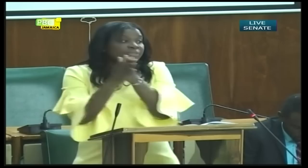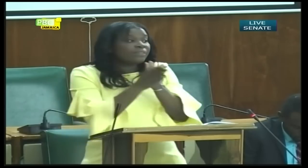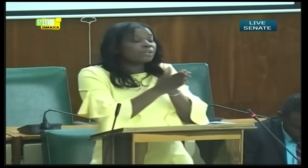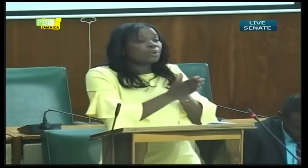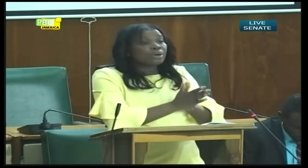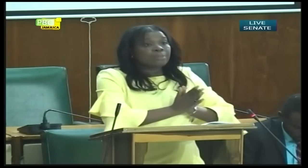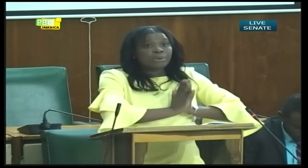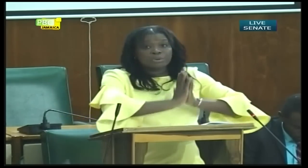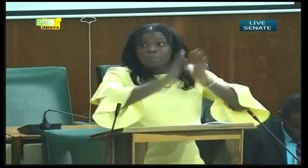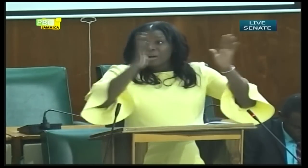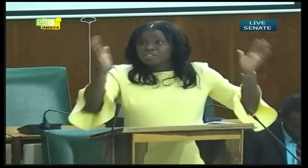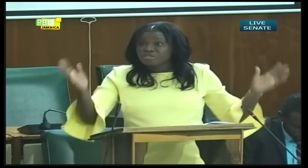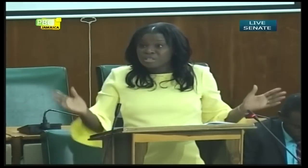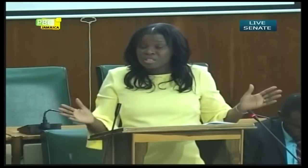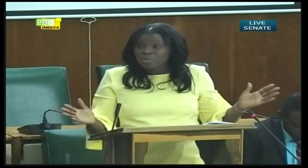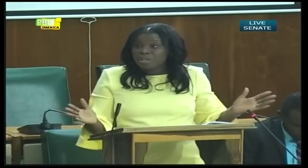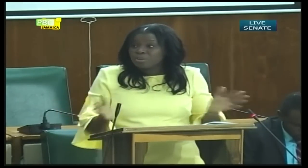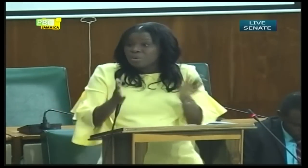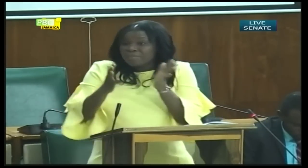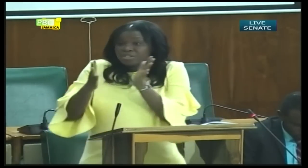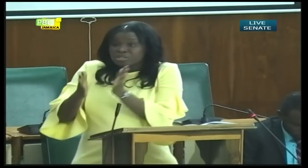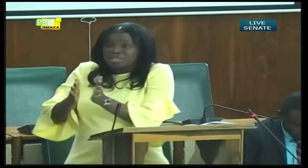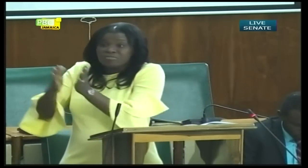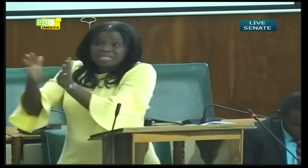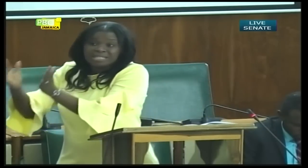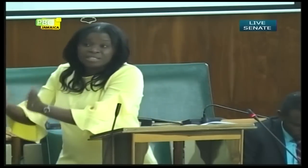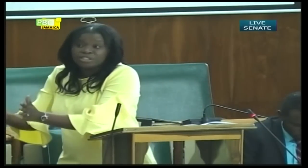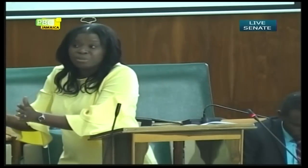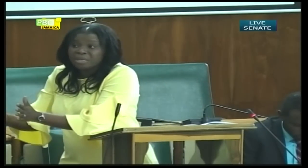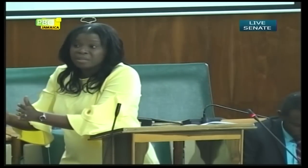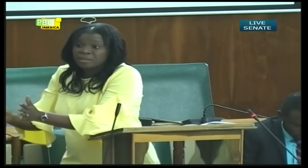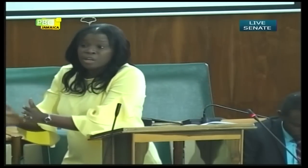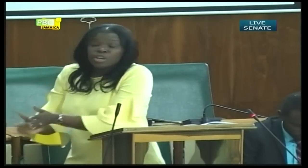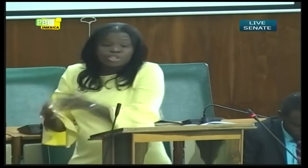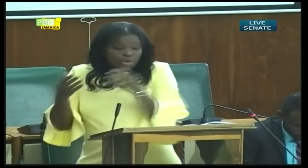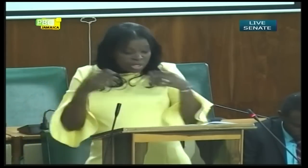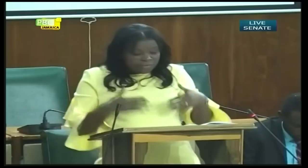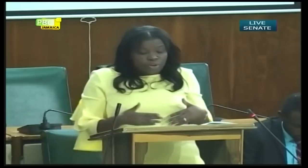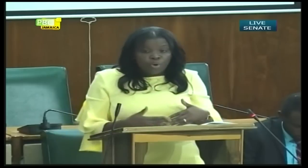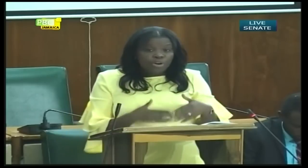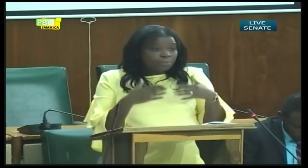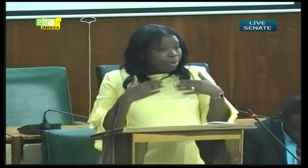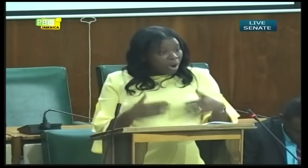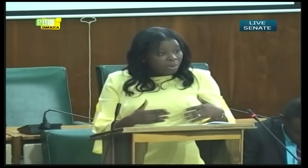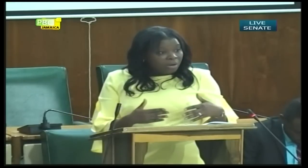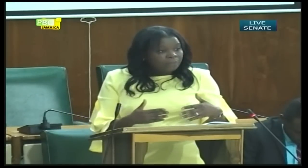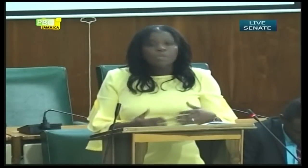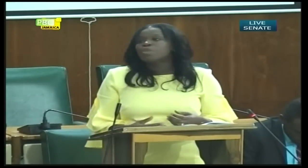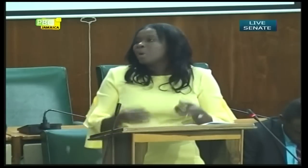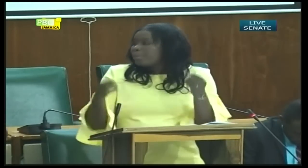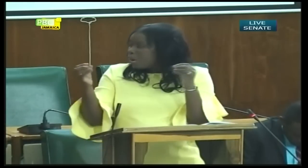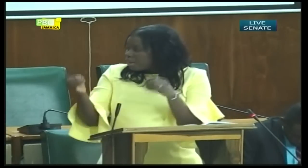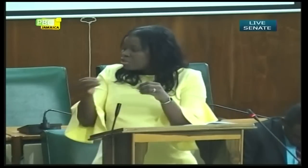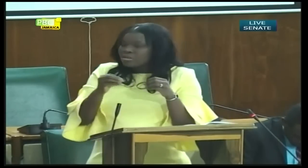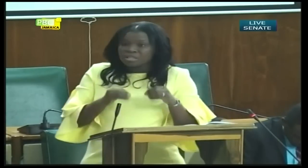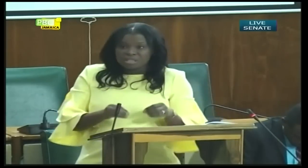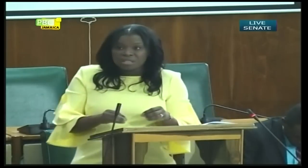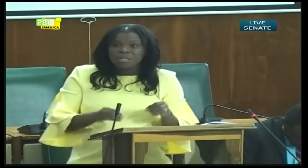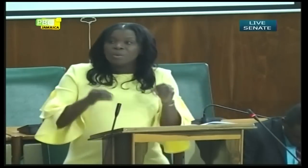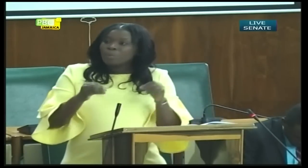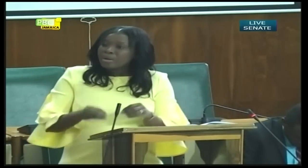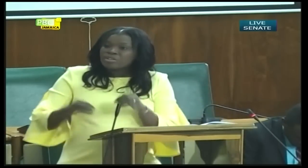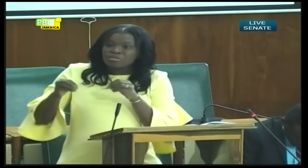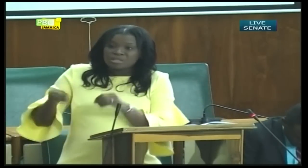We have given the court the power to appoint a trustee when you don't have a trustee resident in Jamaica. So give the court the power to appoint the